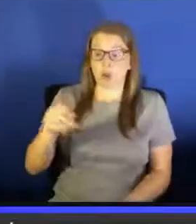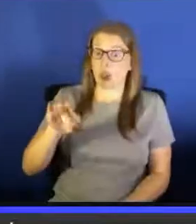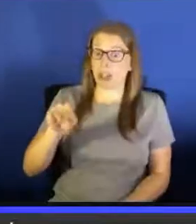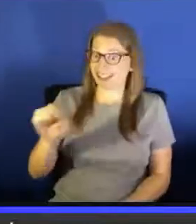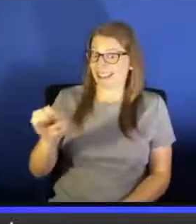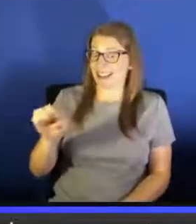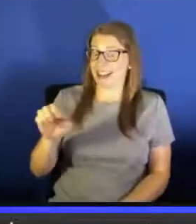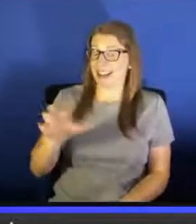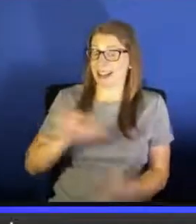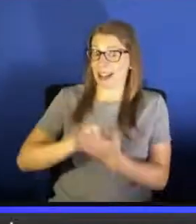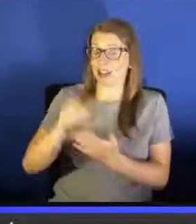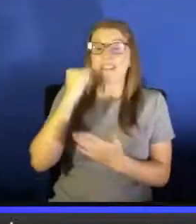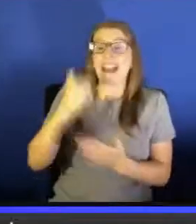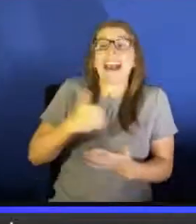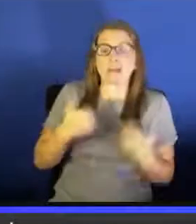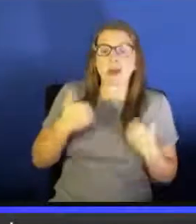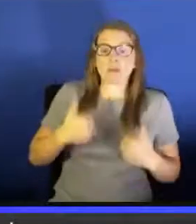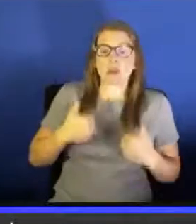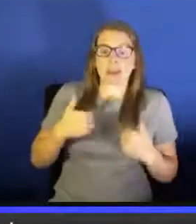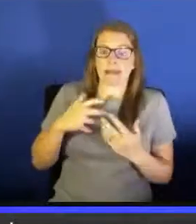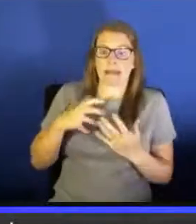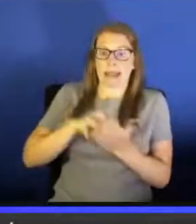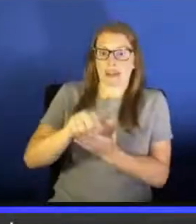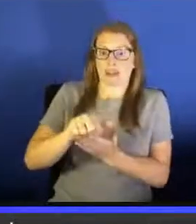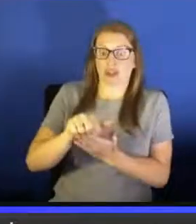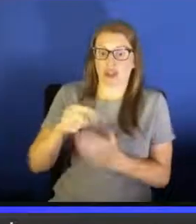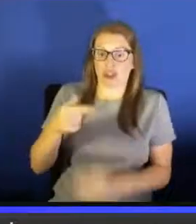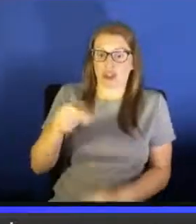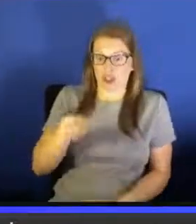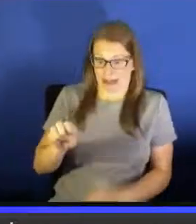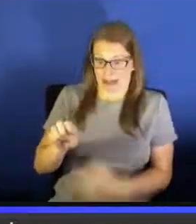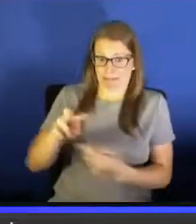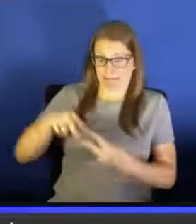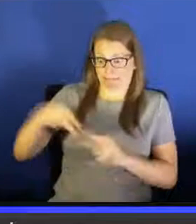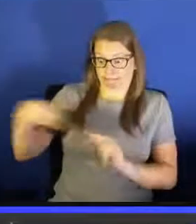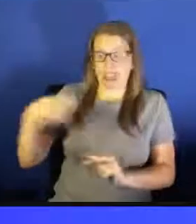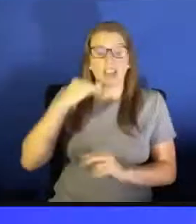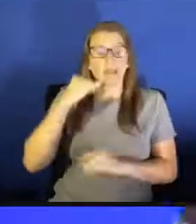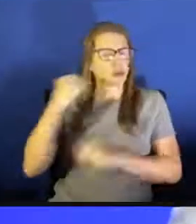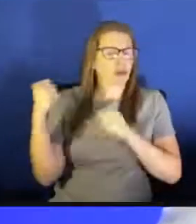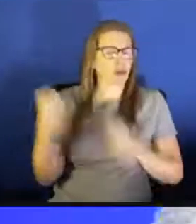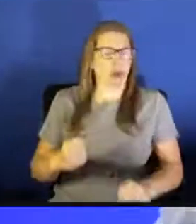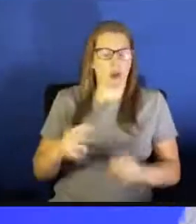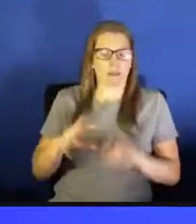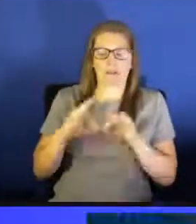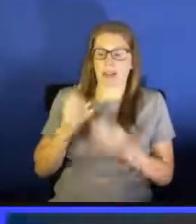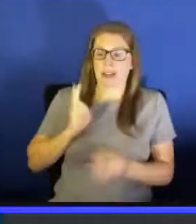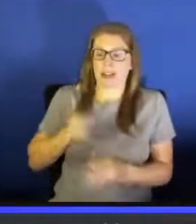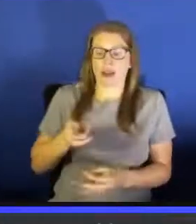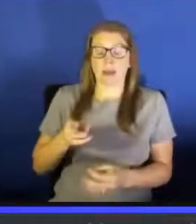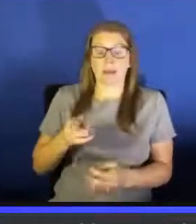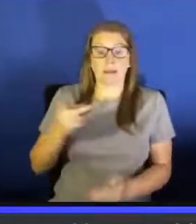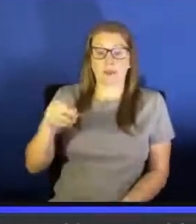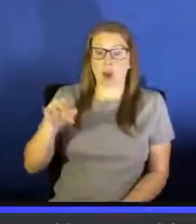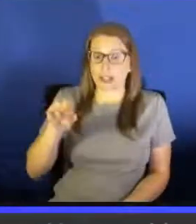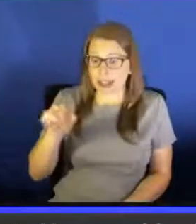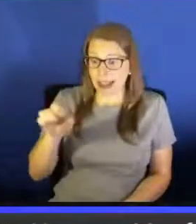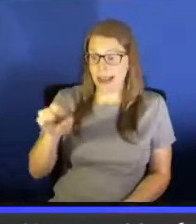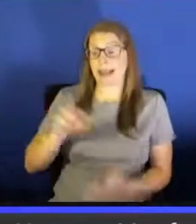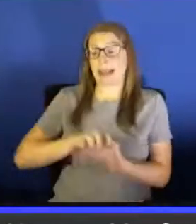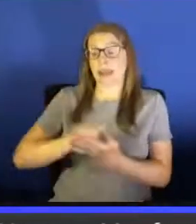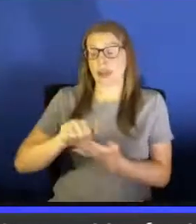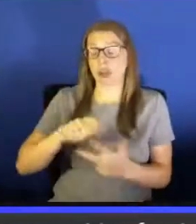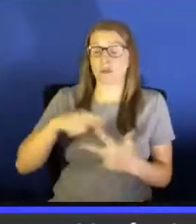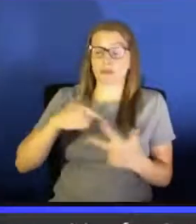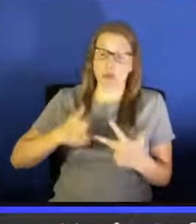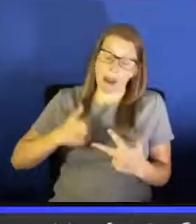gene. And so if we see a strong family history, it doesn't have to be prostate cancer. It can be prostate cancer, breast cancer, colon cancer,